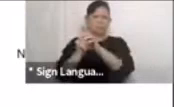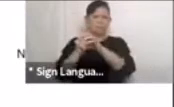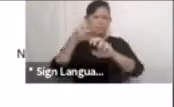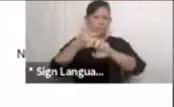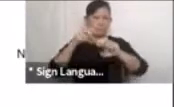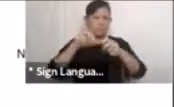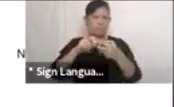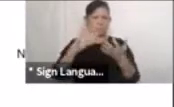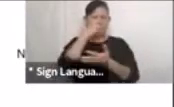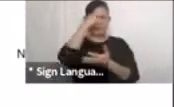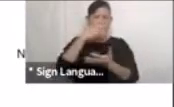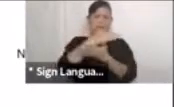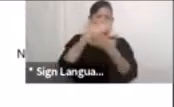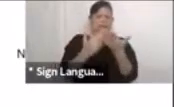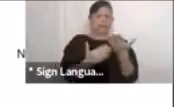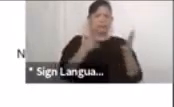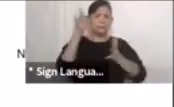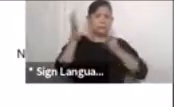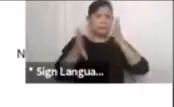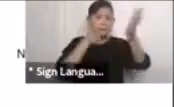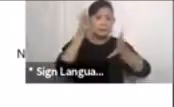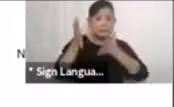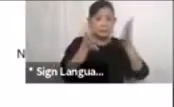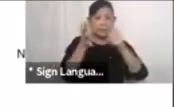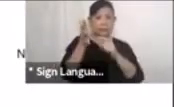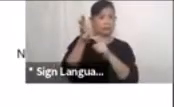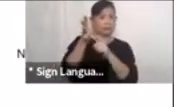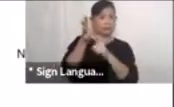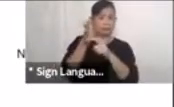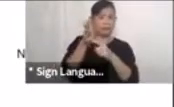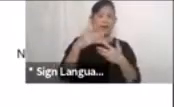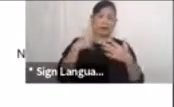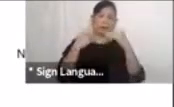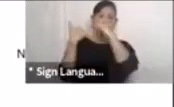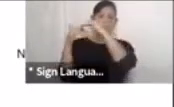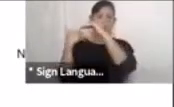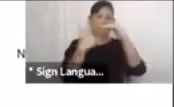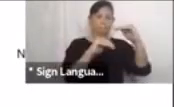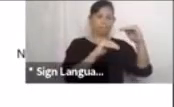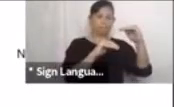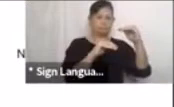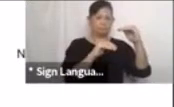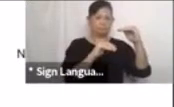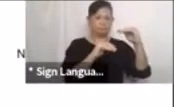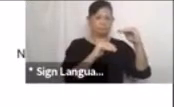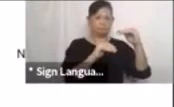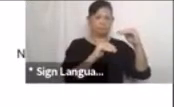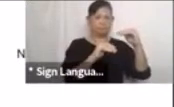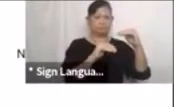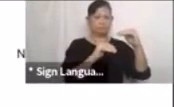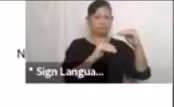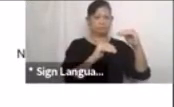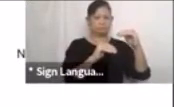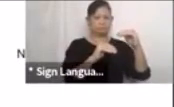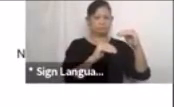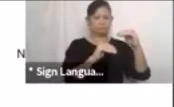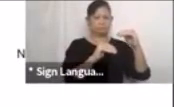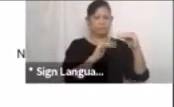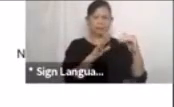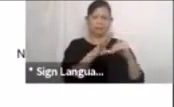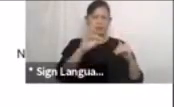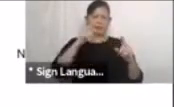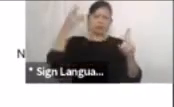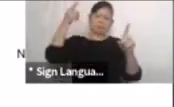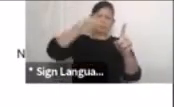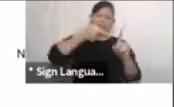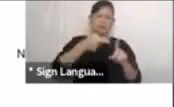signs of the sign language so that they are very limited to express themselves and specifically talk about